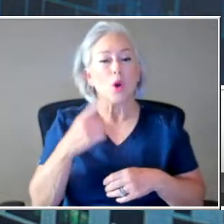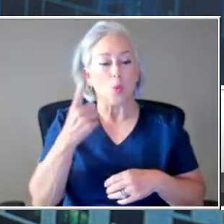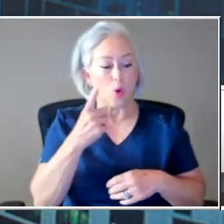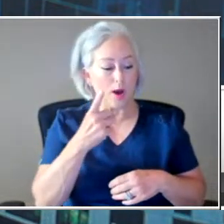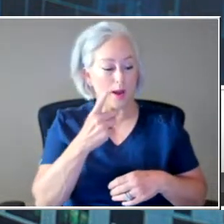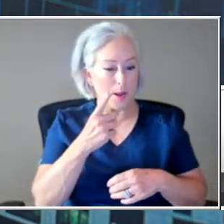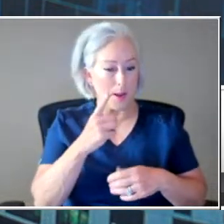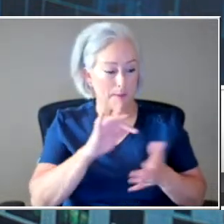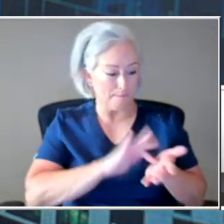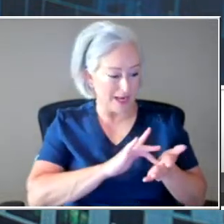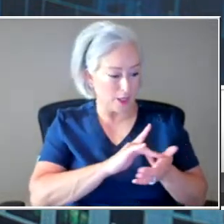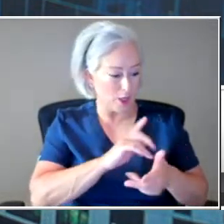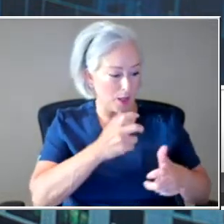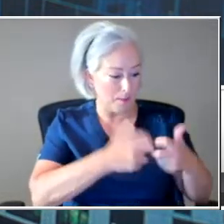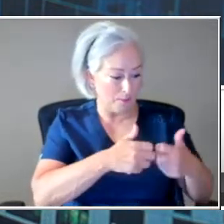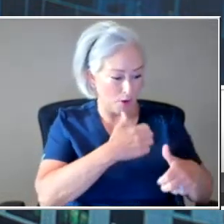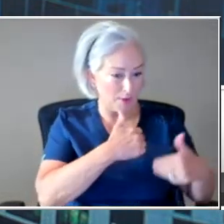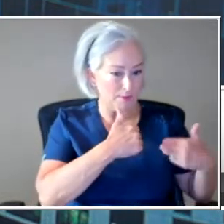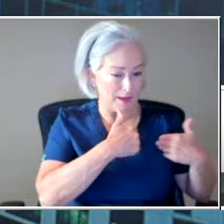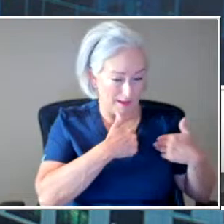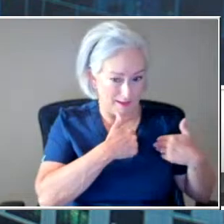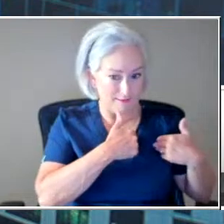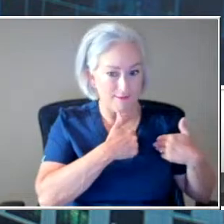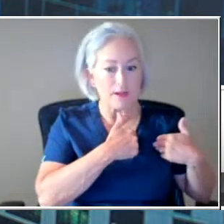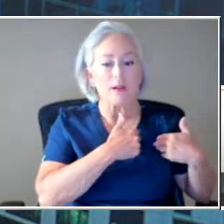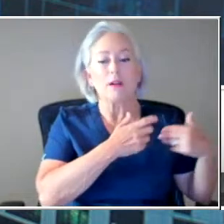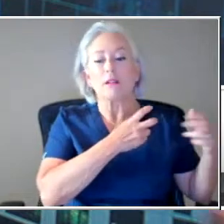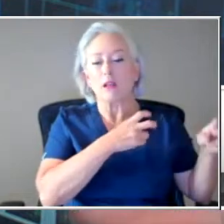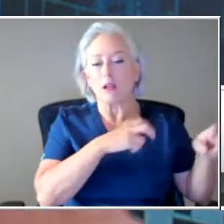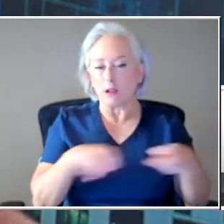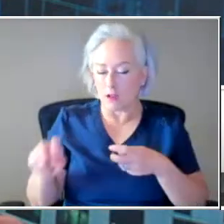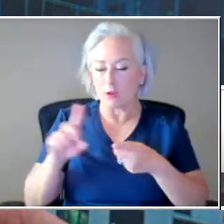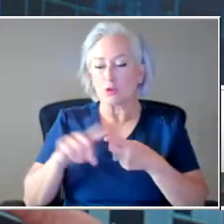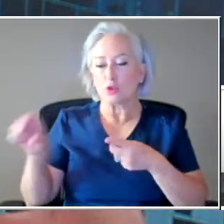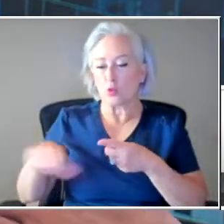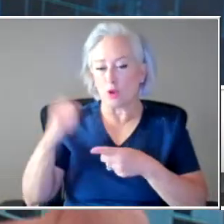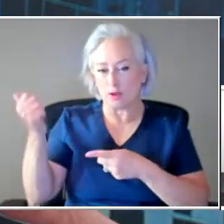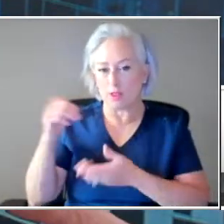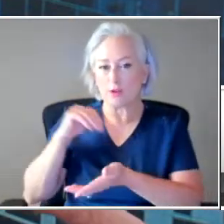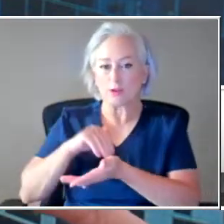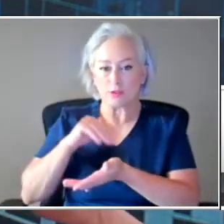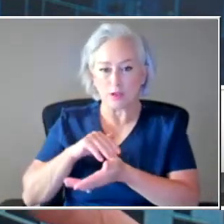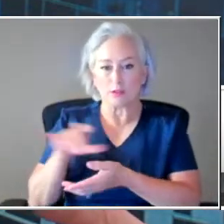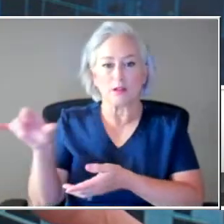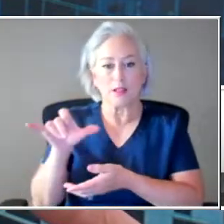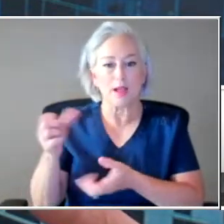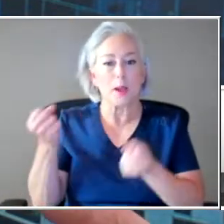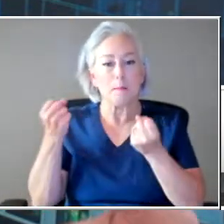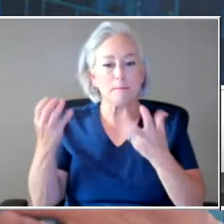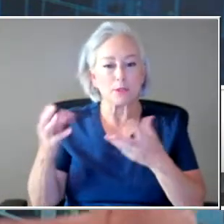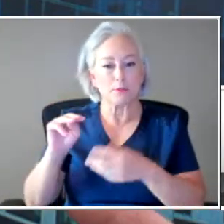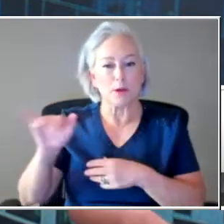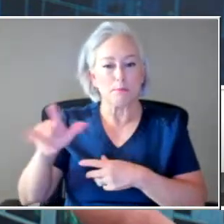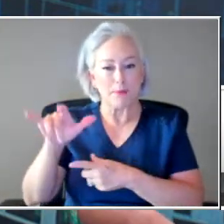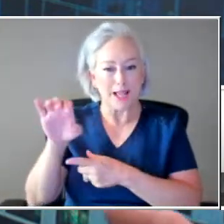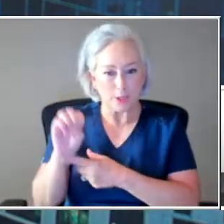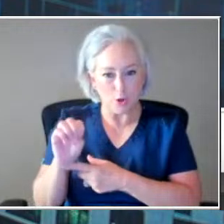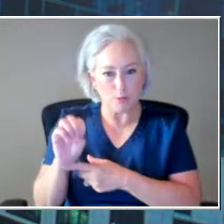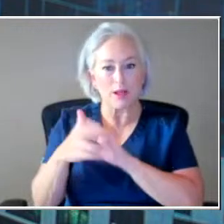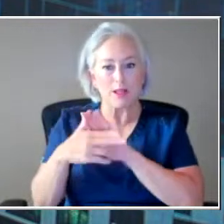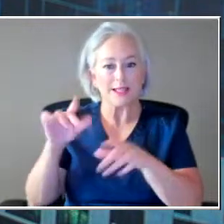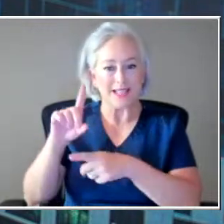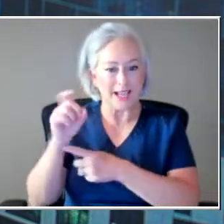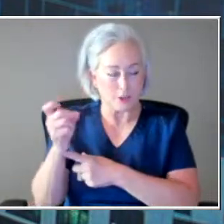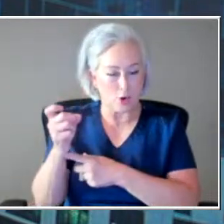to the attention of physicians and nurses, and a second problem, such as multiple myeloma or other blood cancers, are diagnosed. So it's a discovery. Yes,